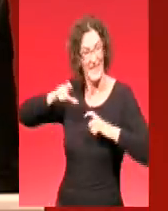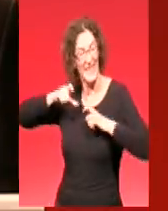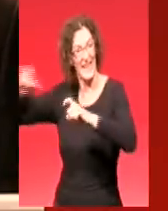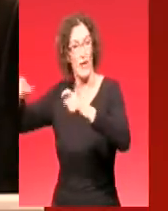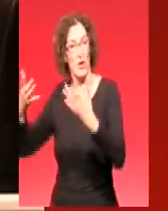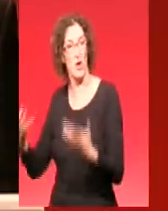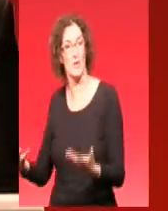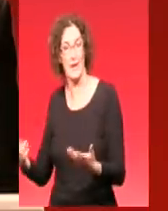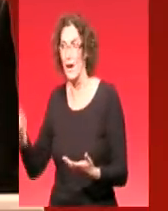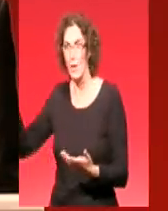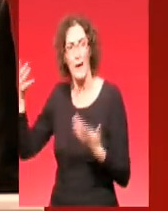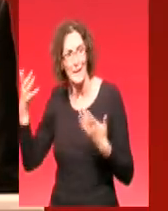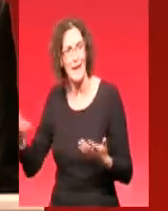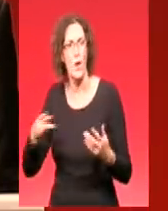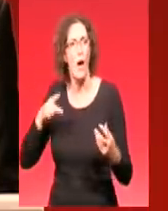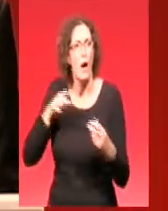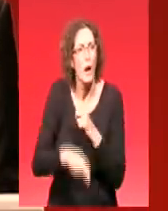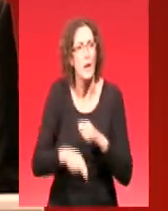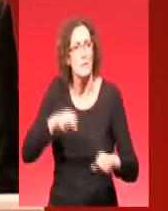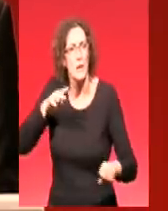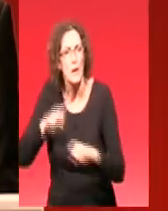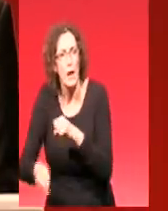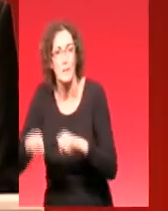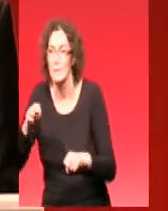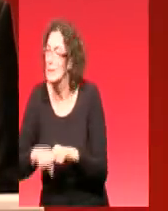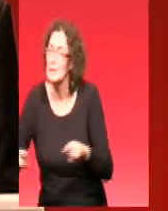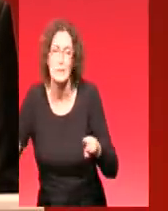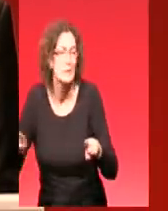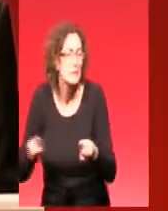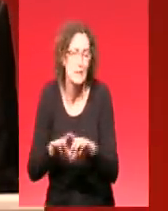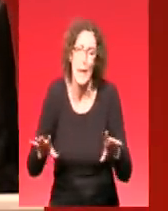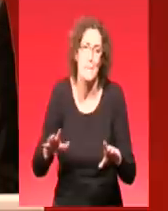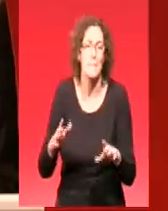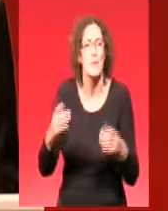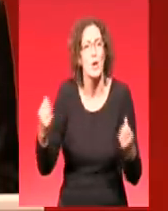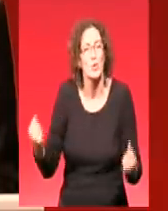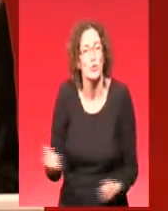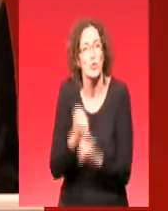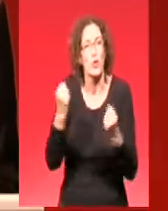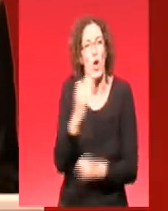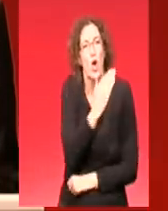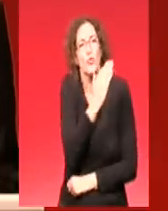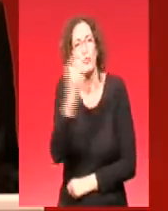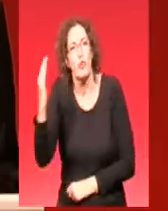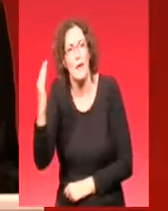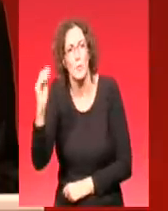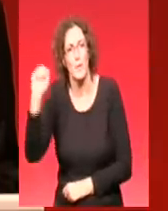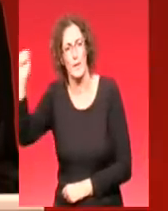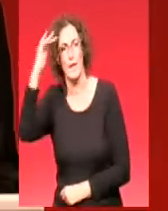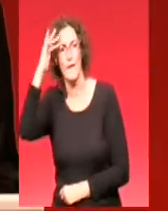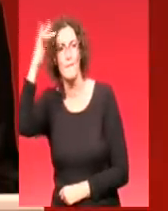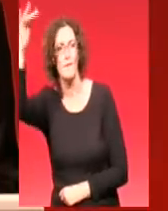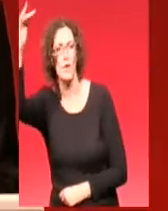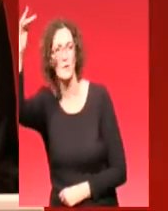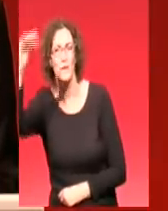cuts they are making are the same old right-wing ideology dressed up as necessity. Their approach is dishonest. To hear